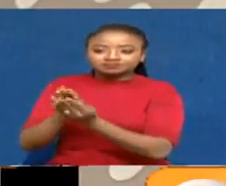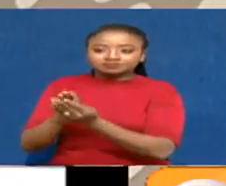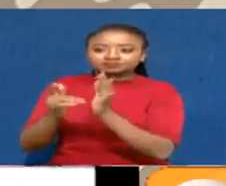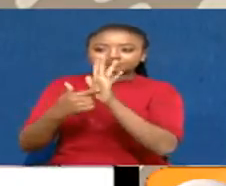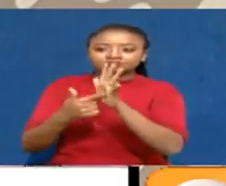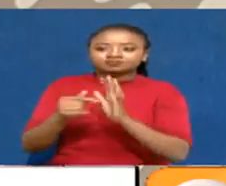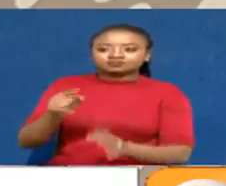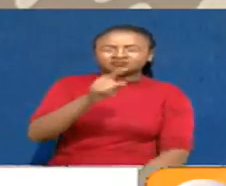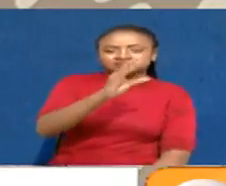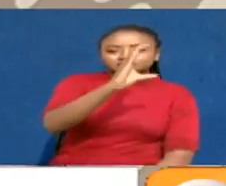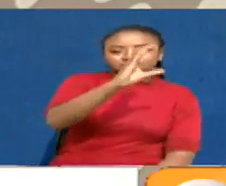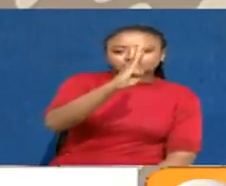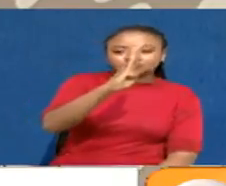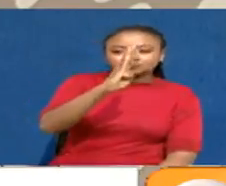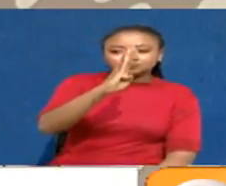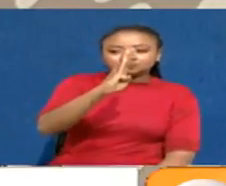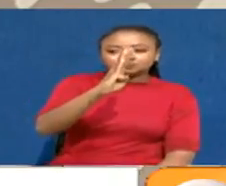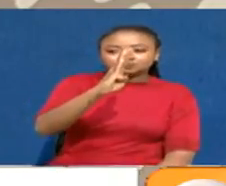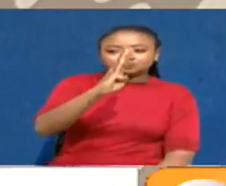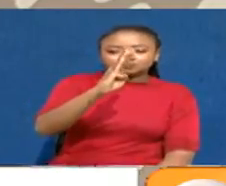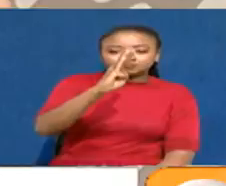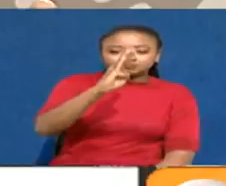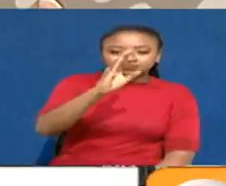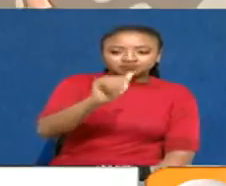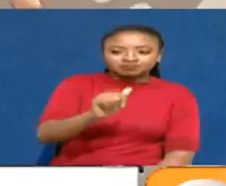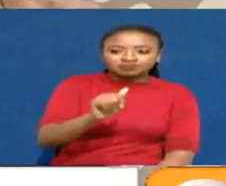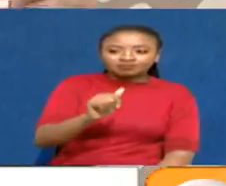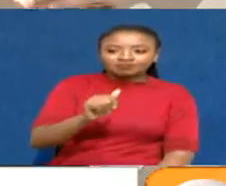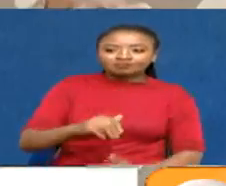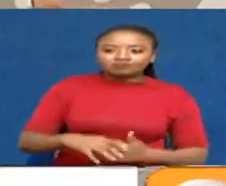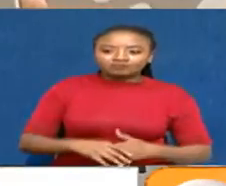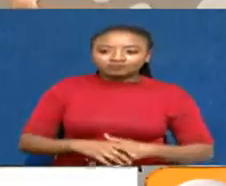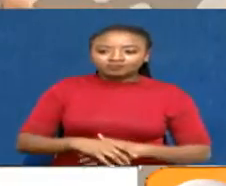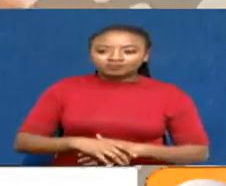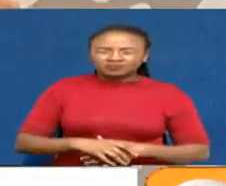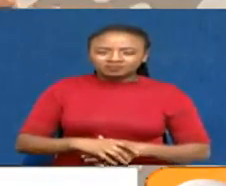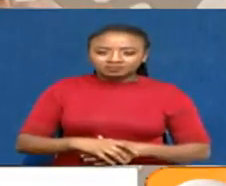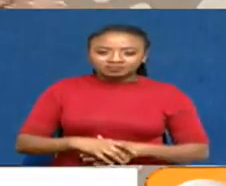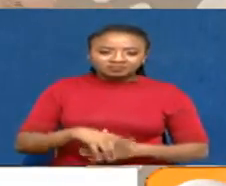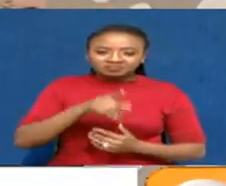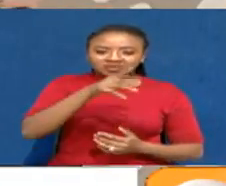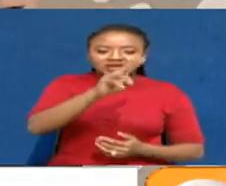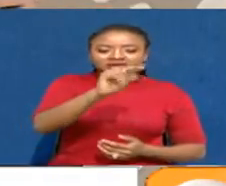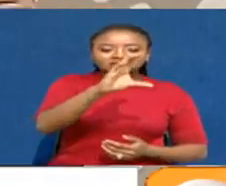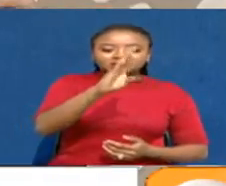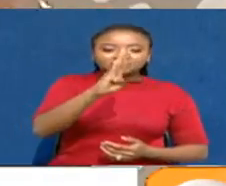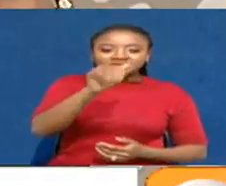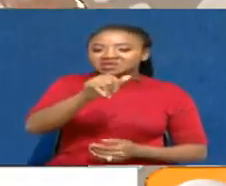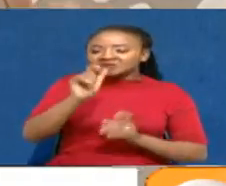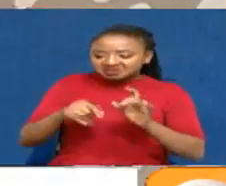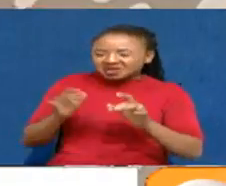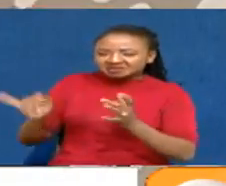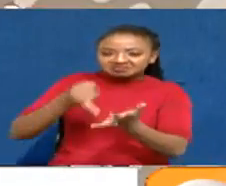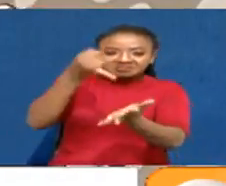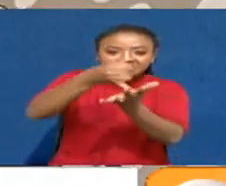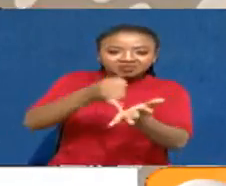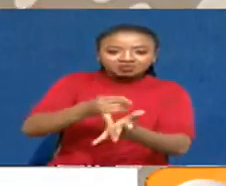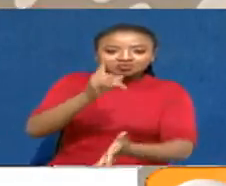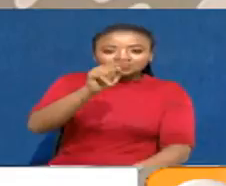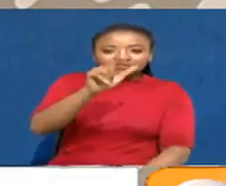NCBA should find any harm including Tala in their